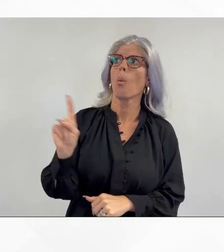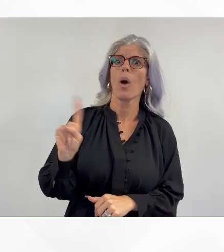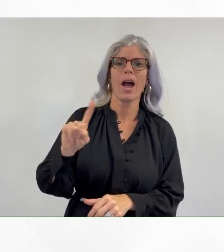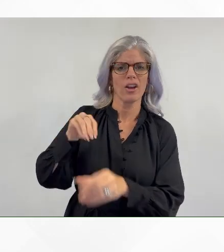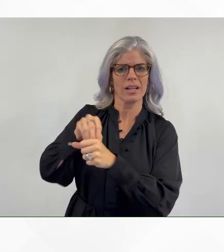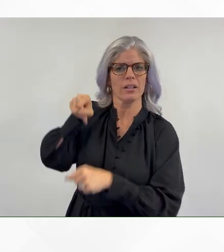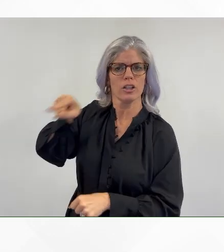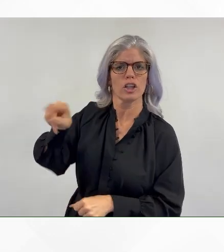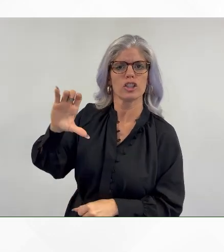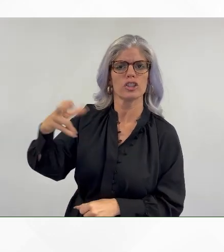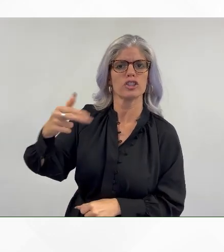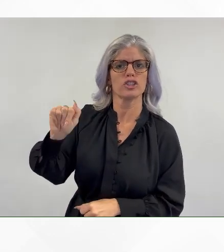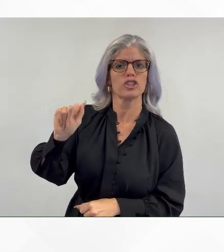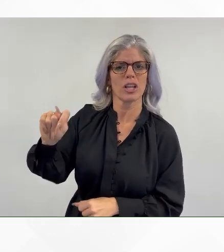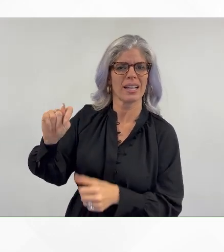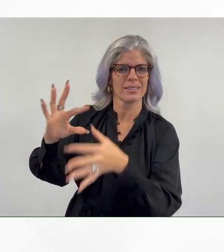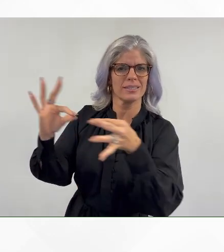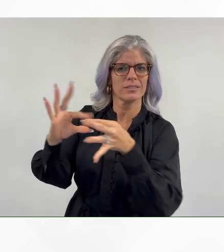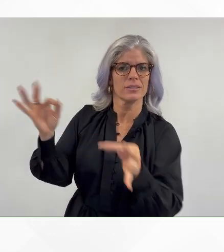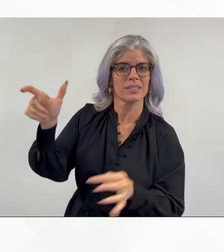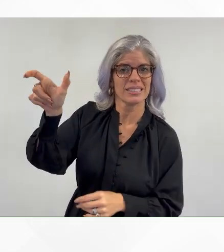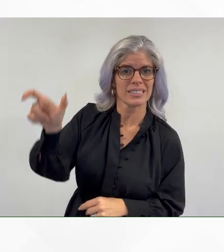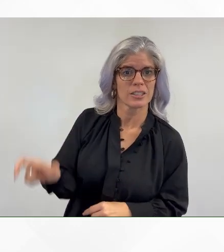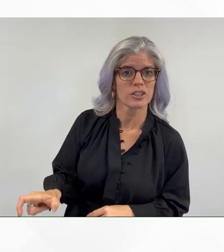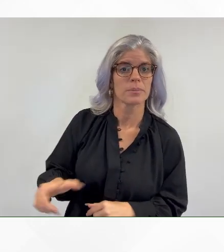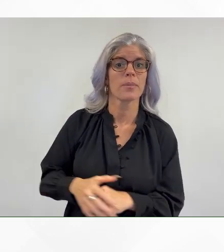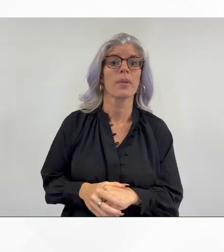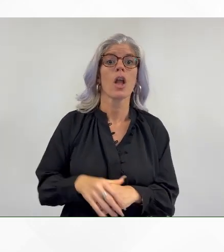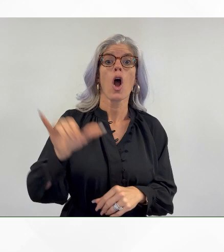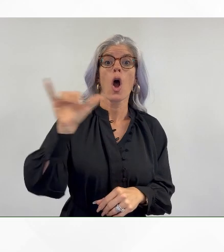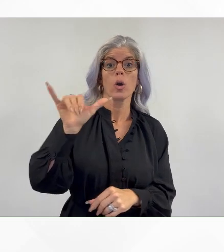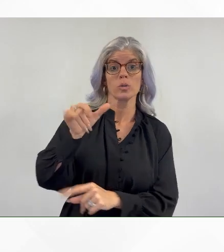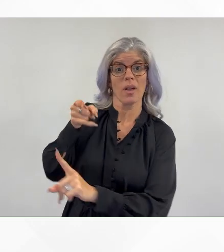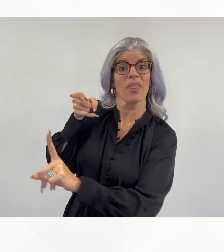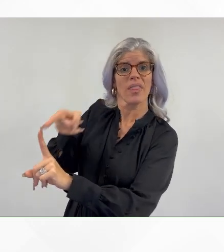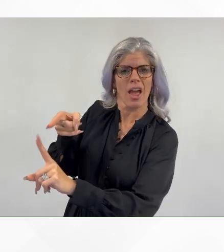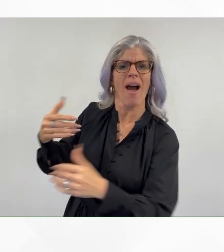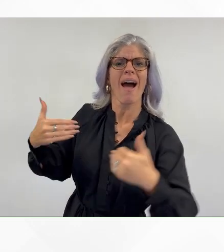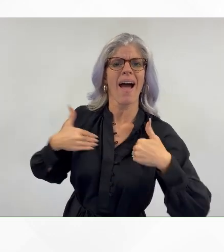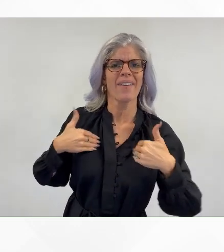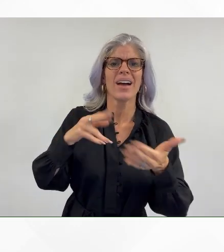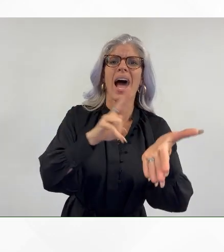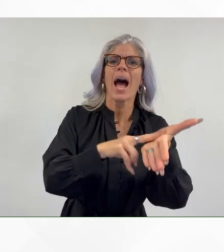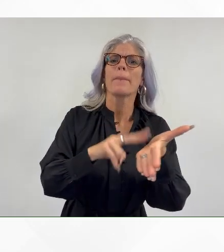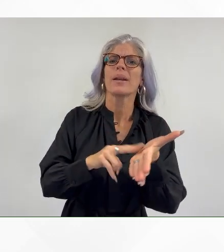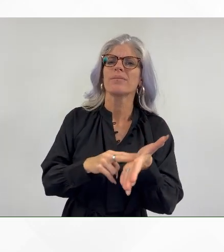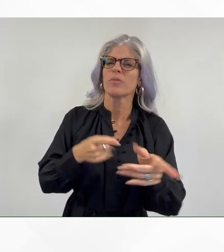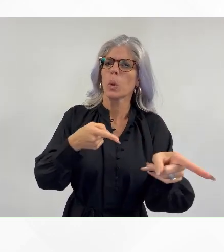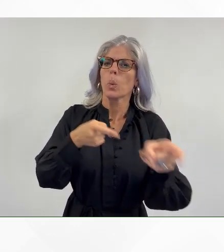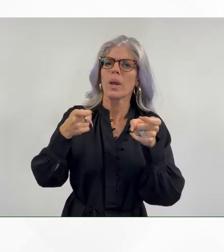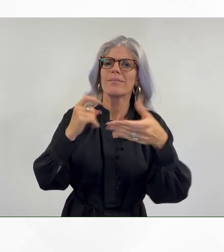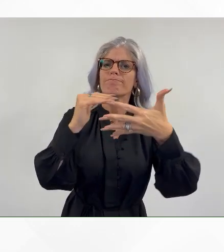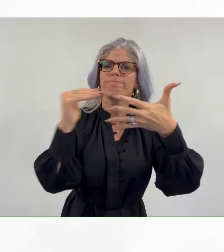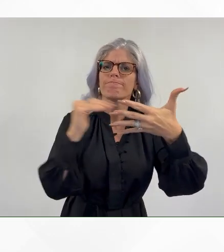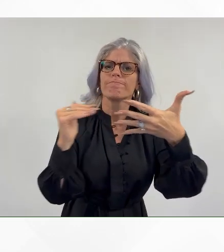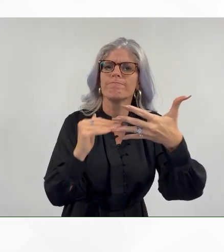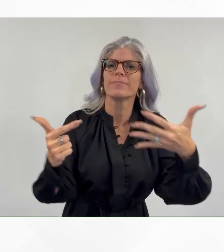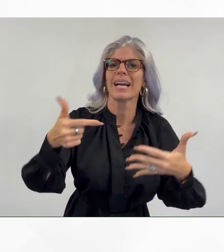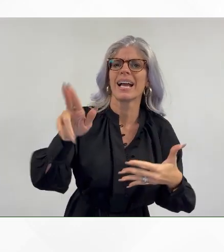homepage at grantee.fema.gov and click on Register Your Organization for Public Assistance.